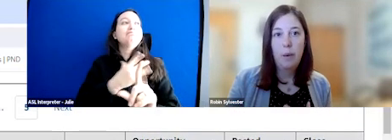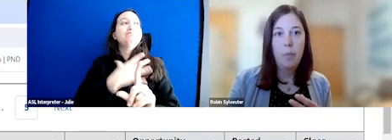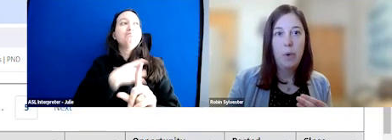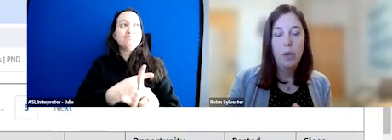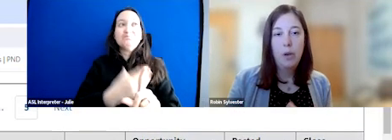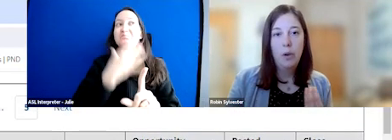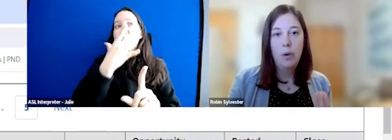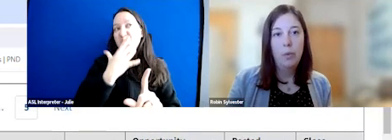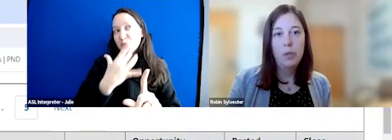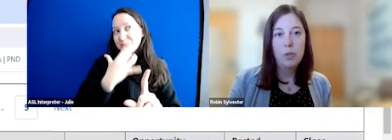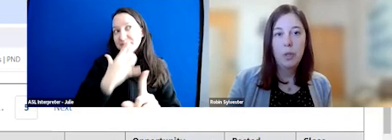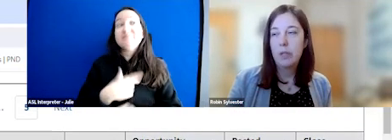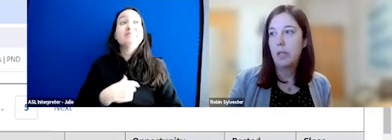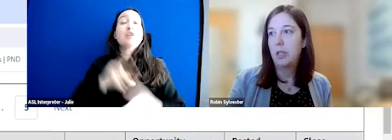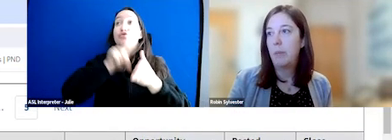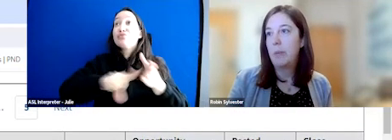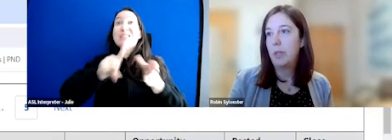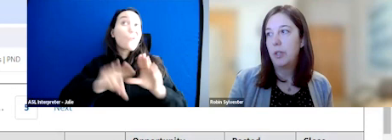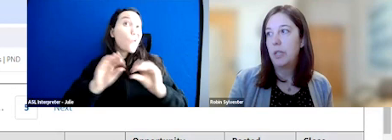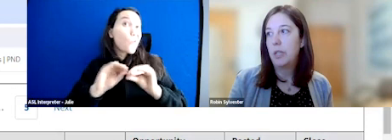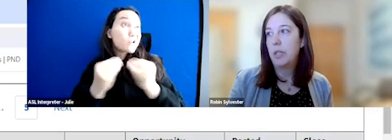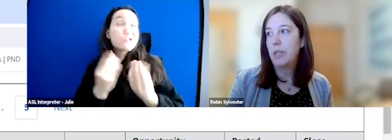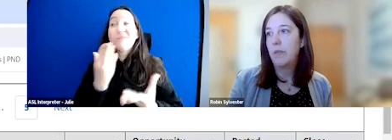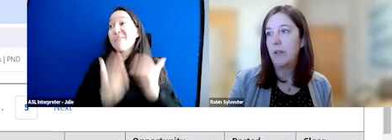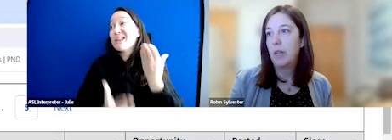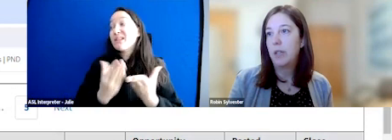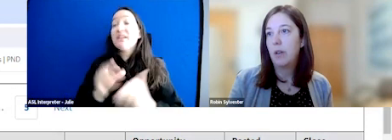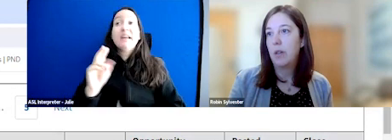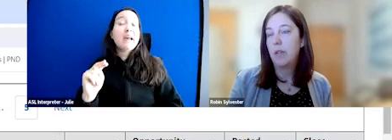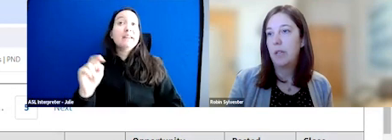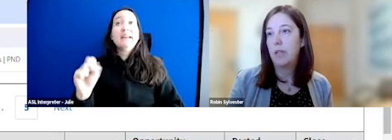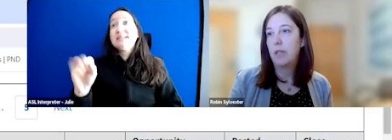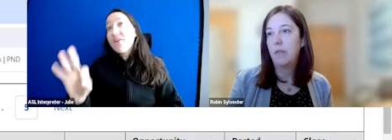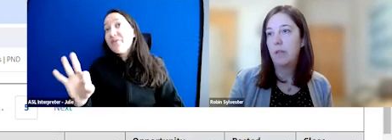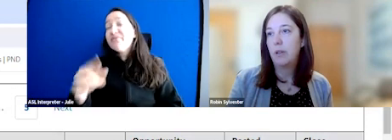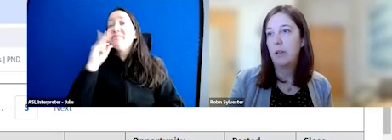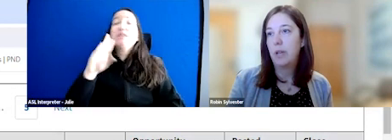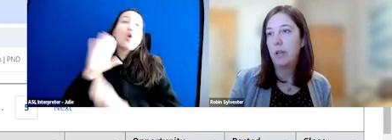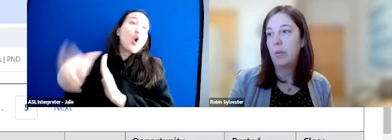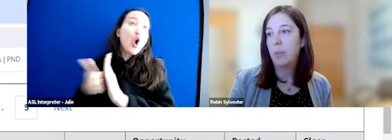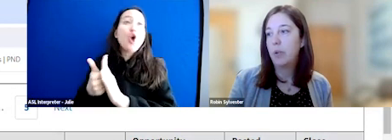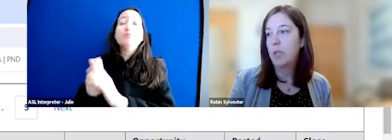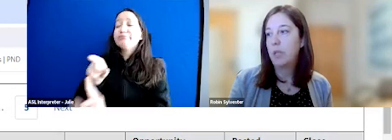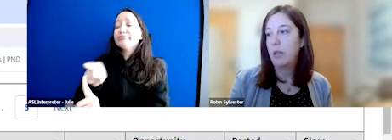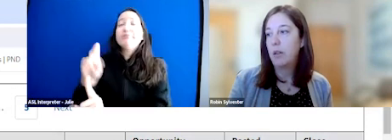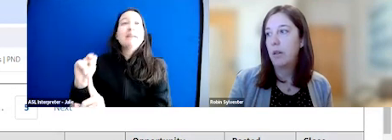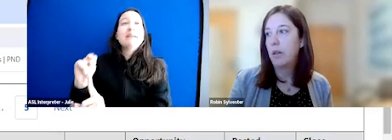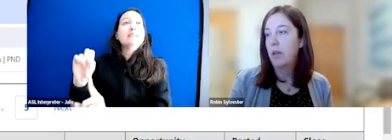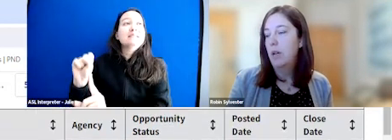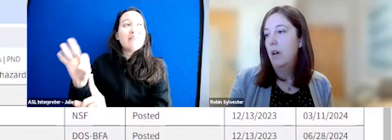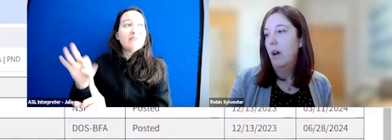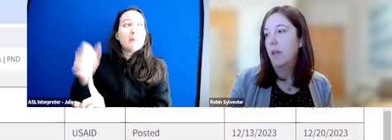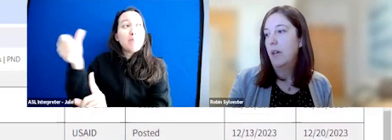I am a research organization, I may be interested in NSF, and I can see all of the NSF postings